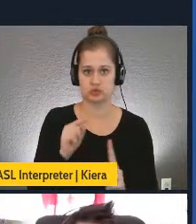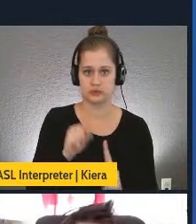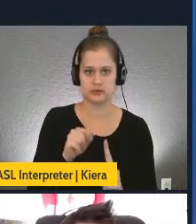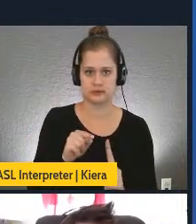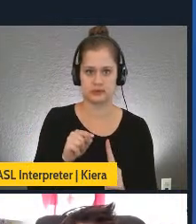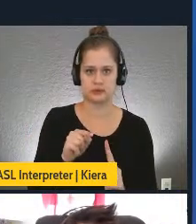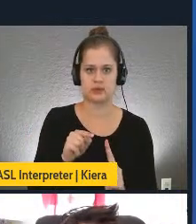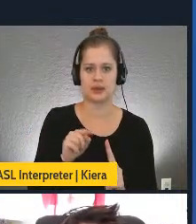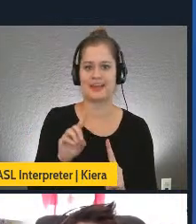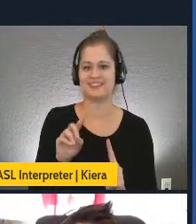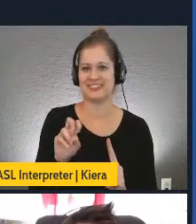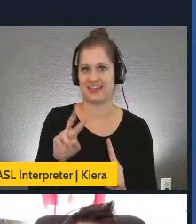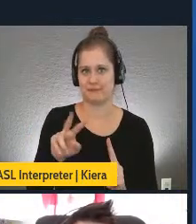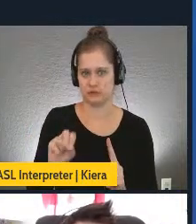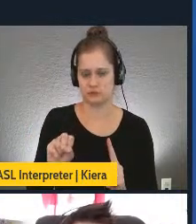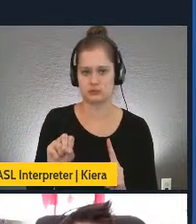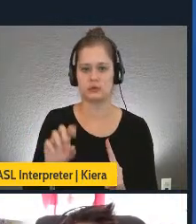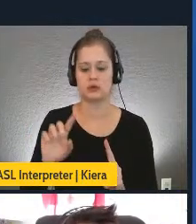The devs